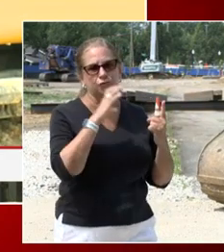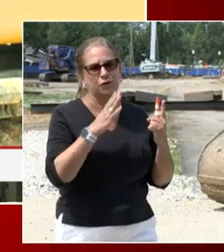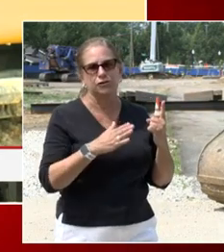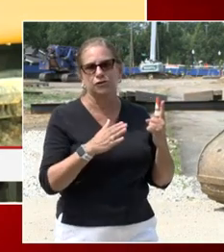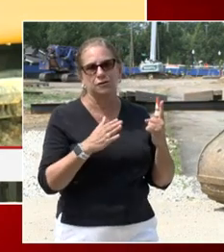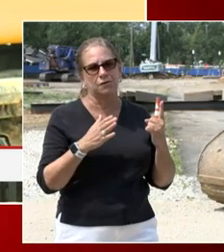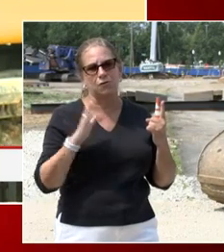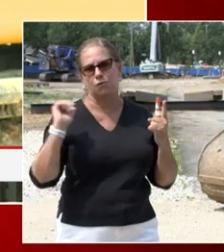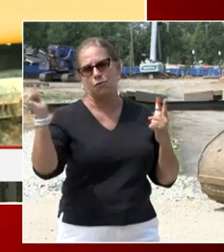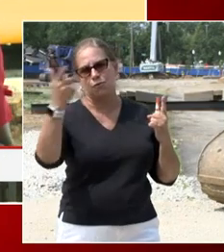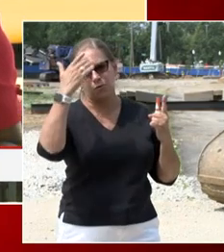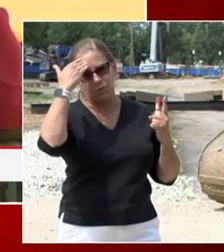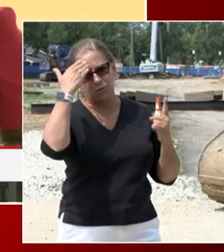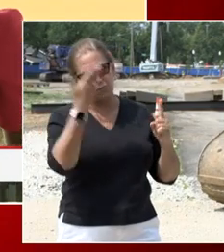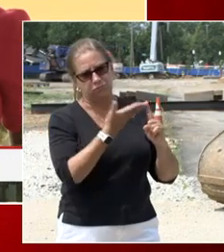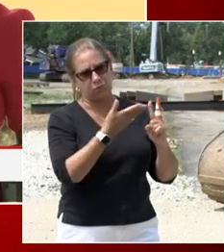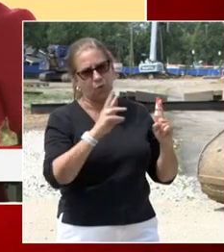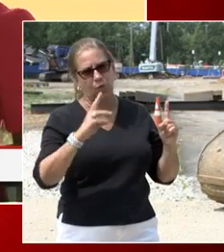Copeland.